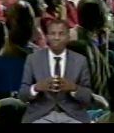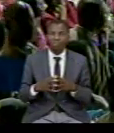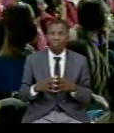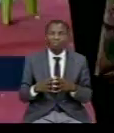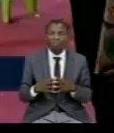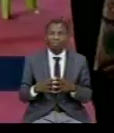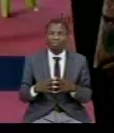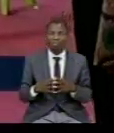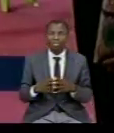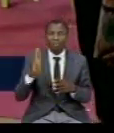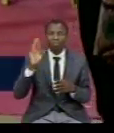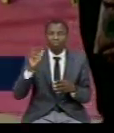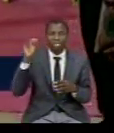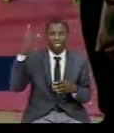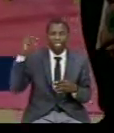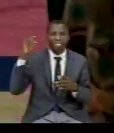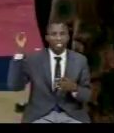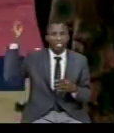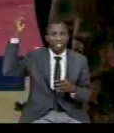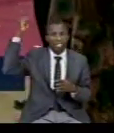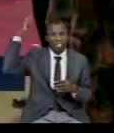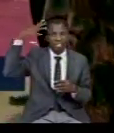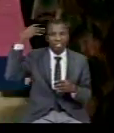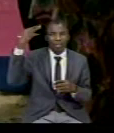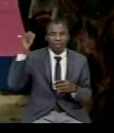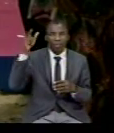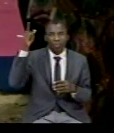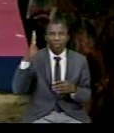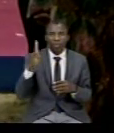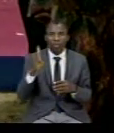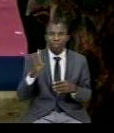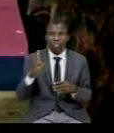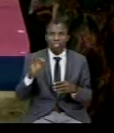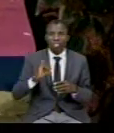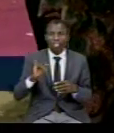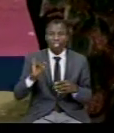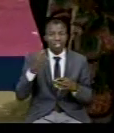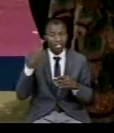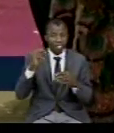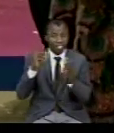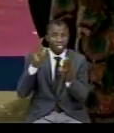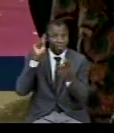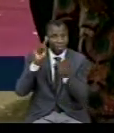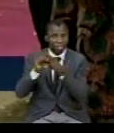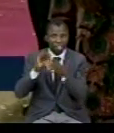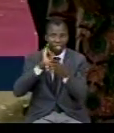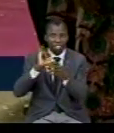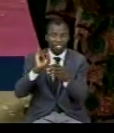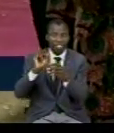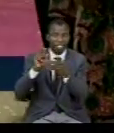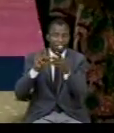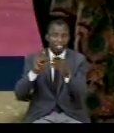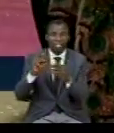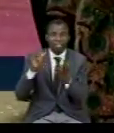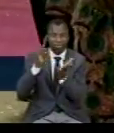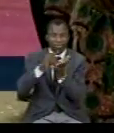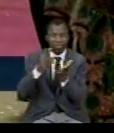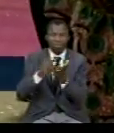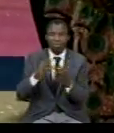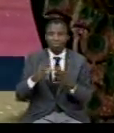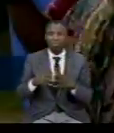By the grace of God, I am a medical practitioner for over 25 years.